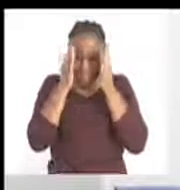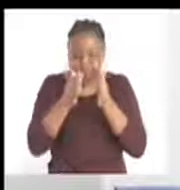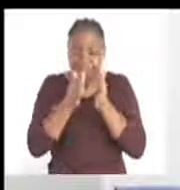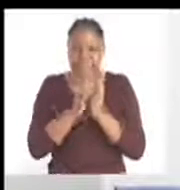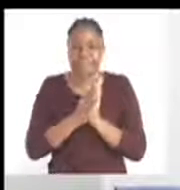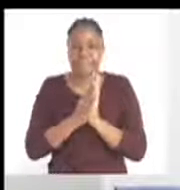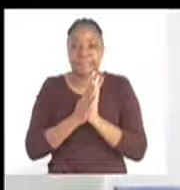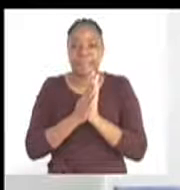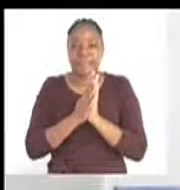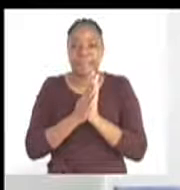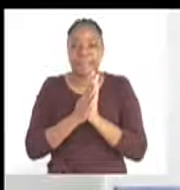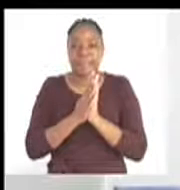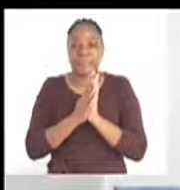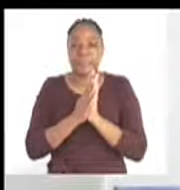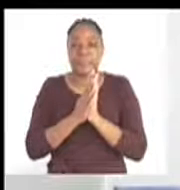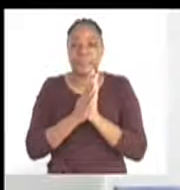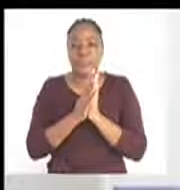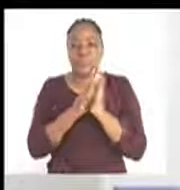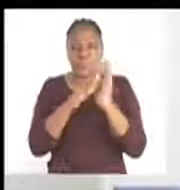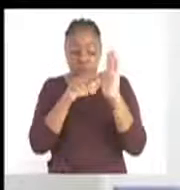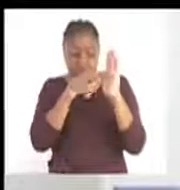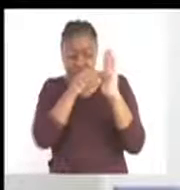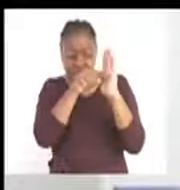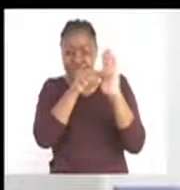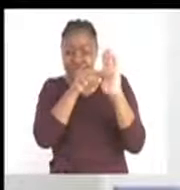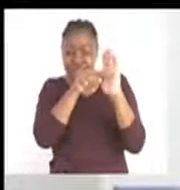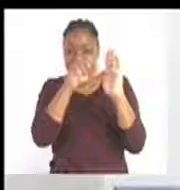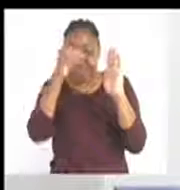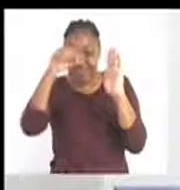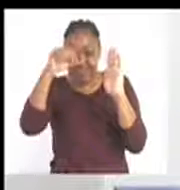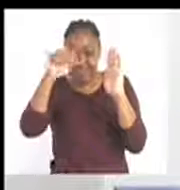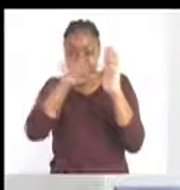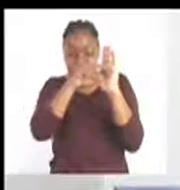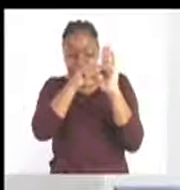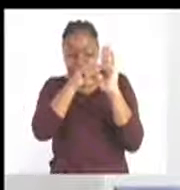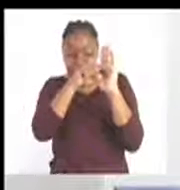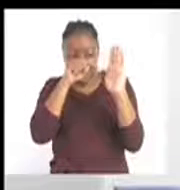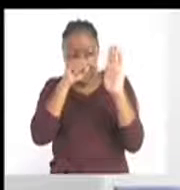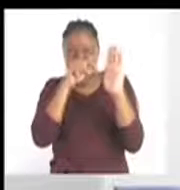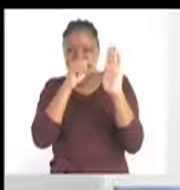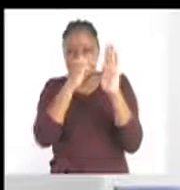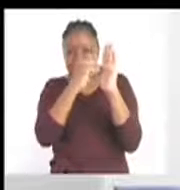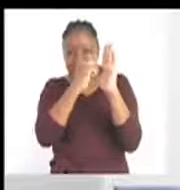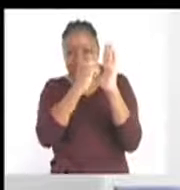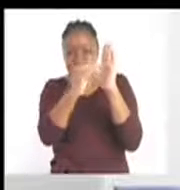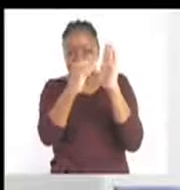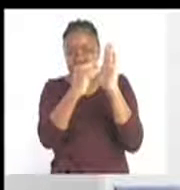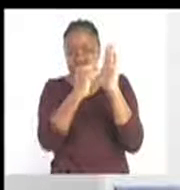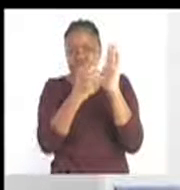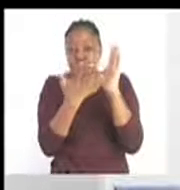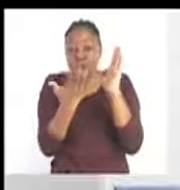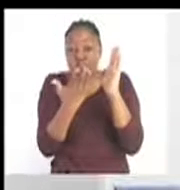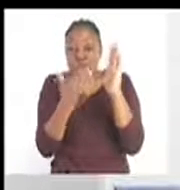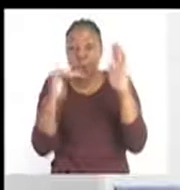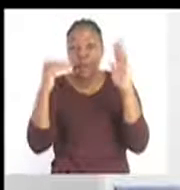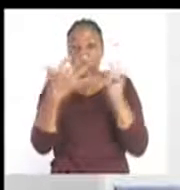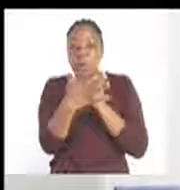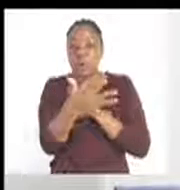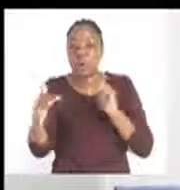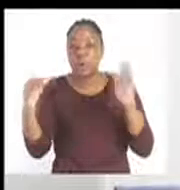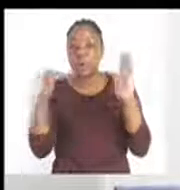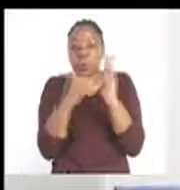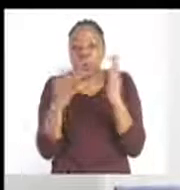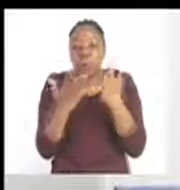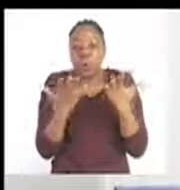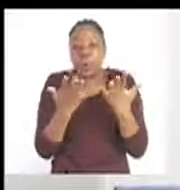water is. So, can you mark with your Koki where the water stops? Very